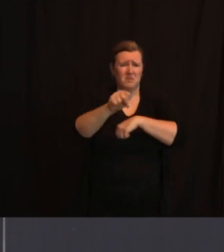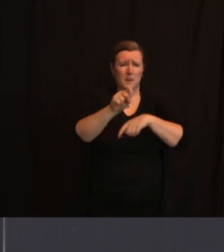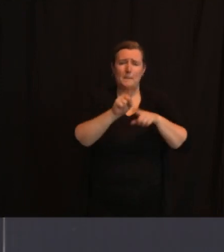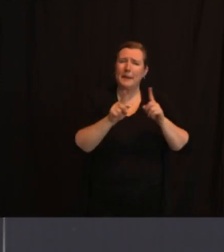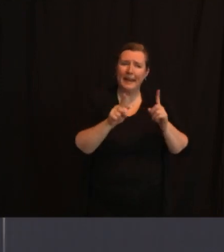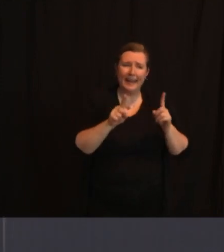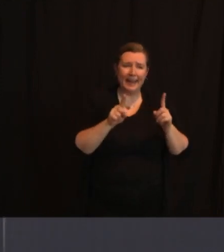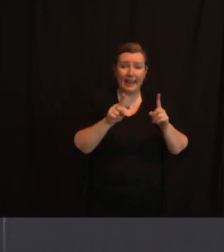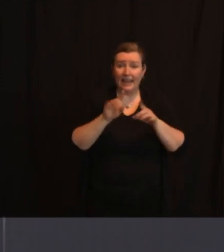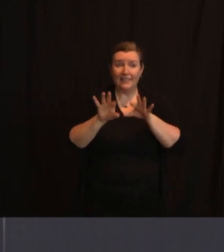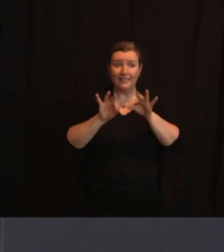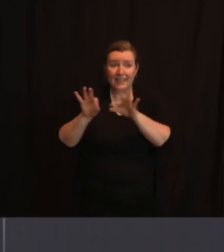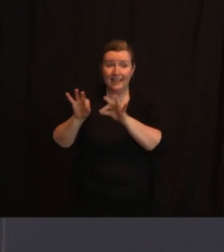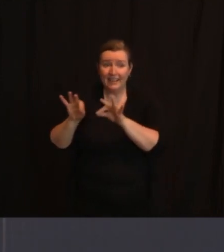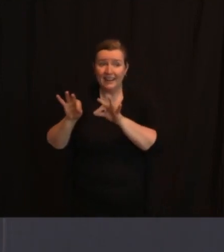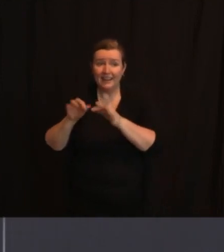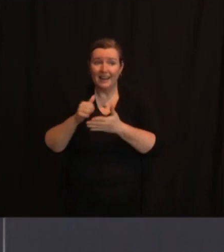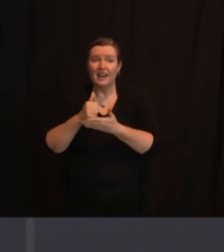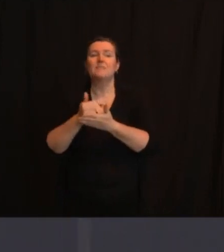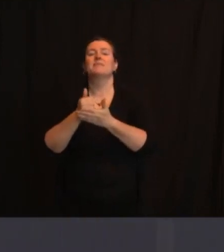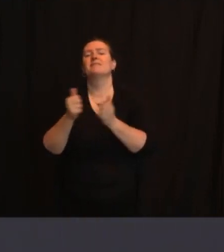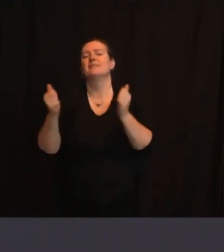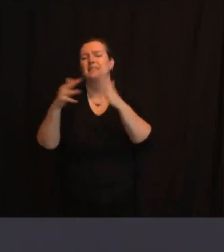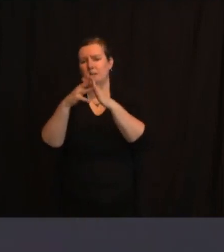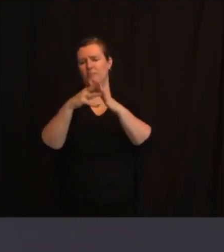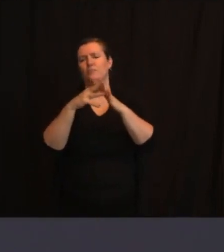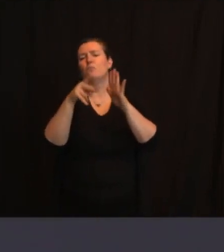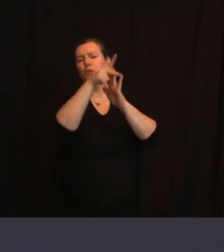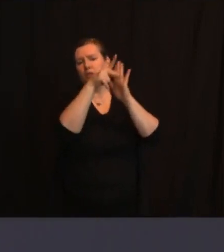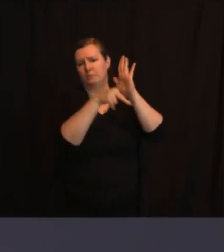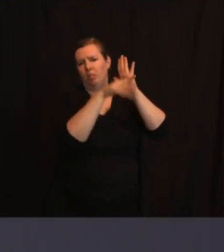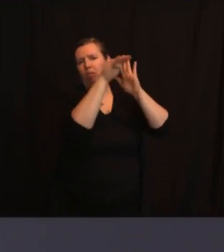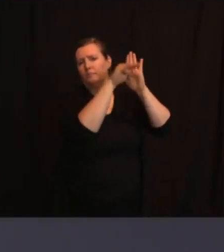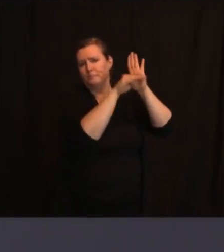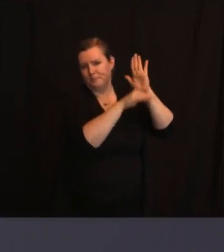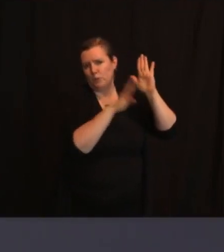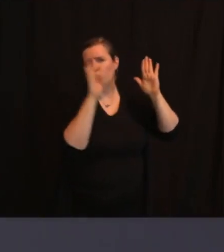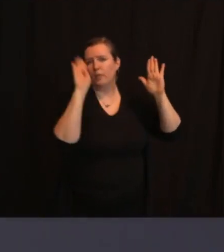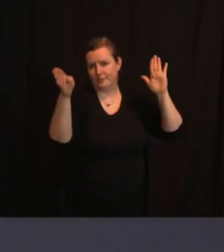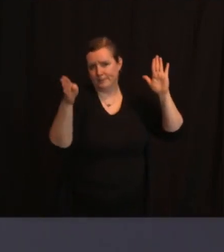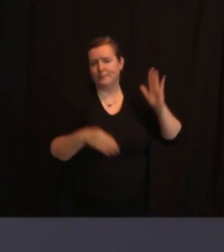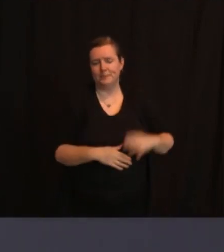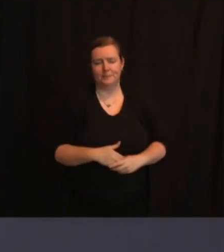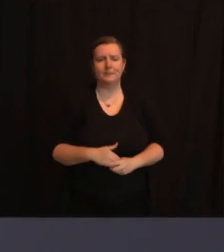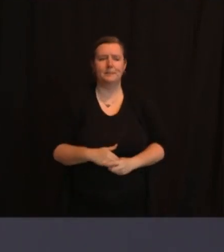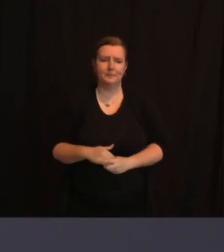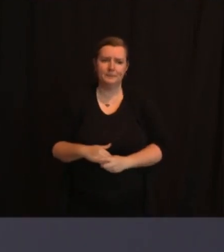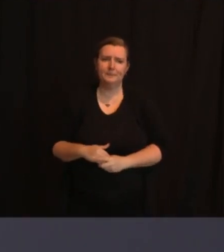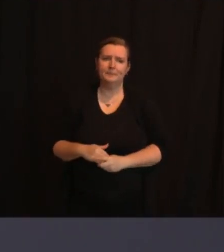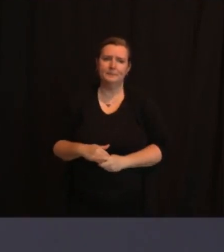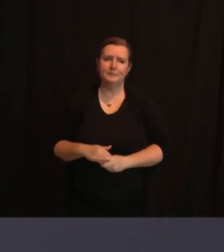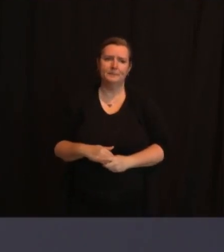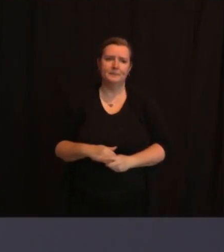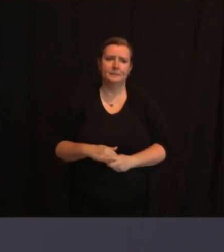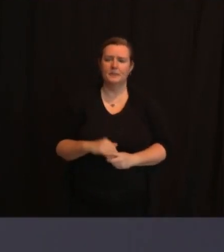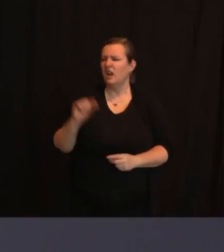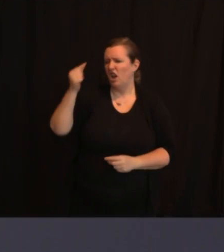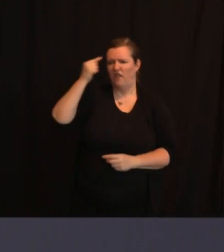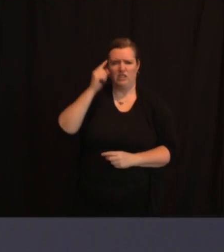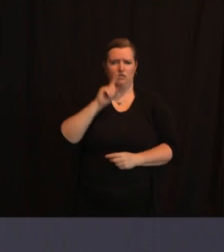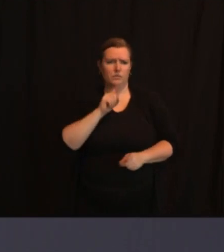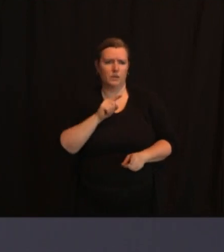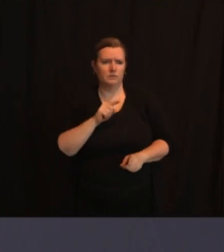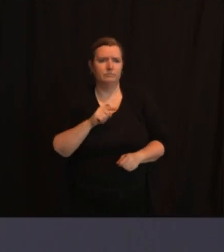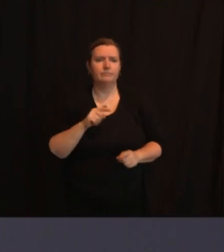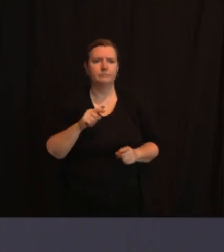policy moving forward. I think that's really well put. So it's not just what happened, but